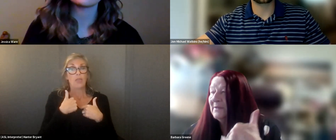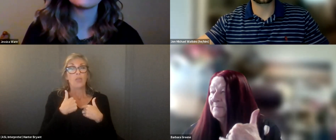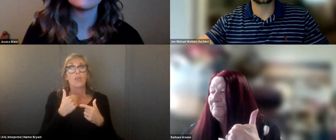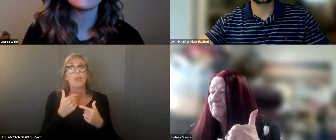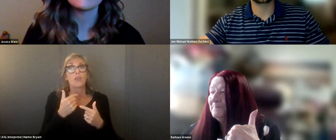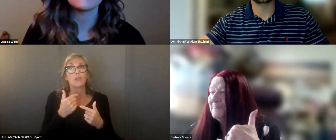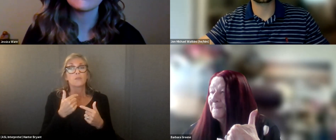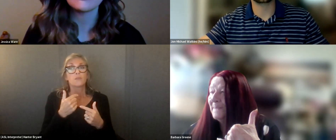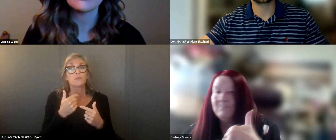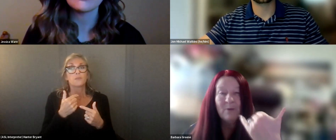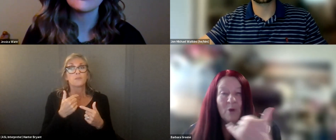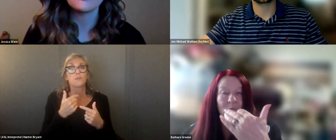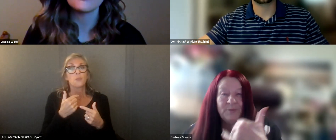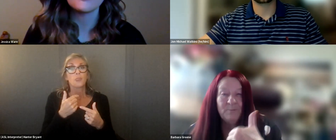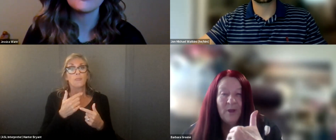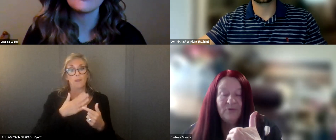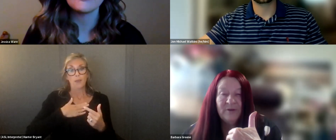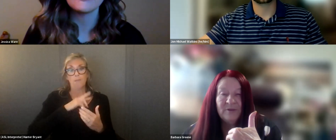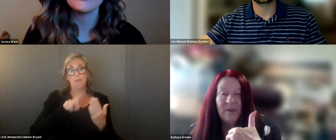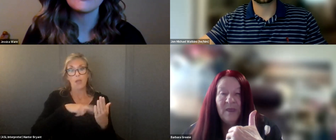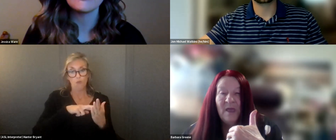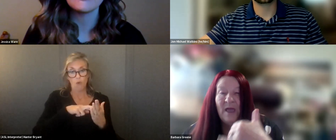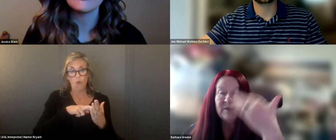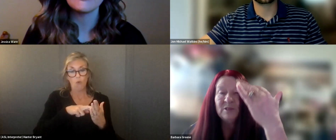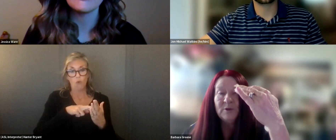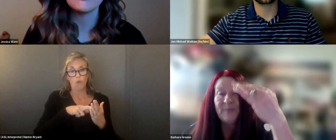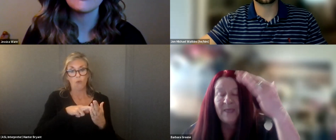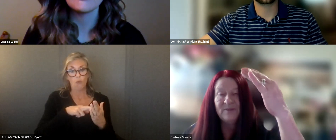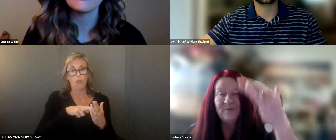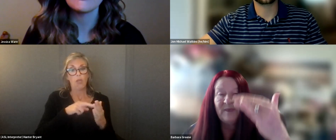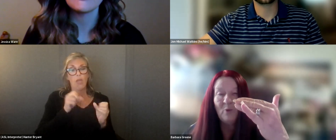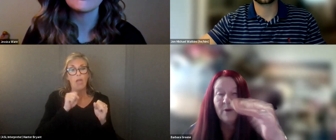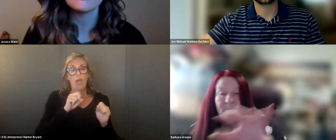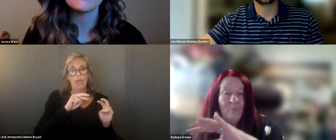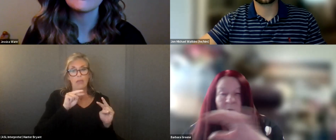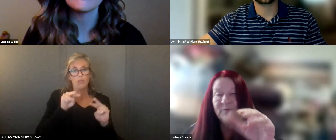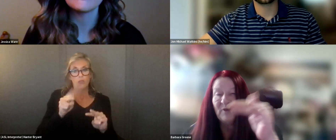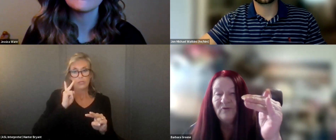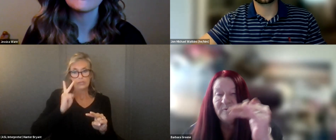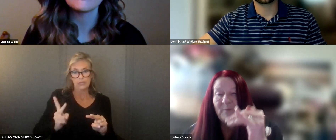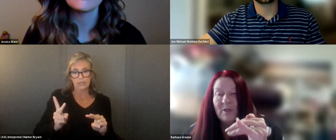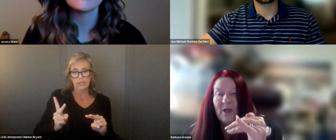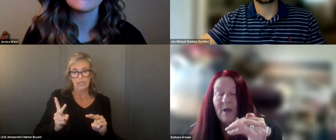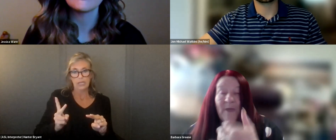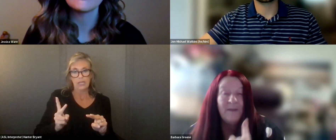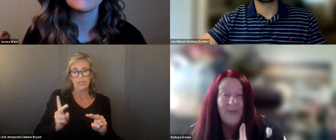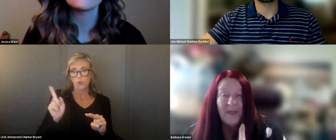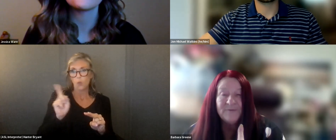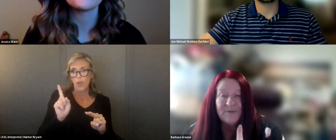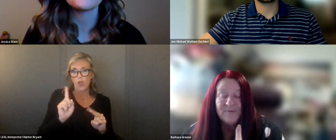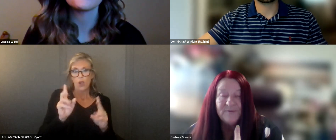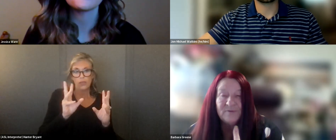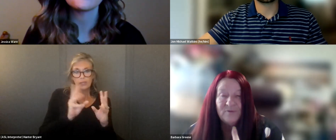in my role with the project, I can look at that to see where sessions are falling off. I